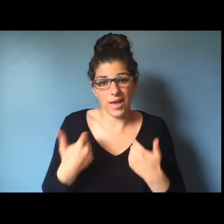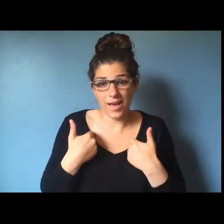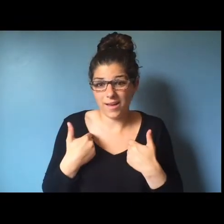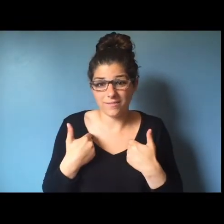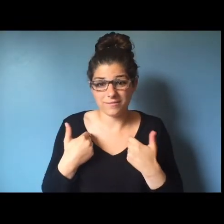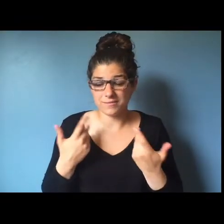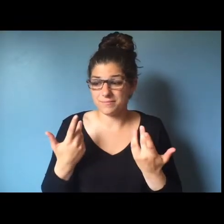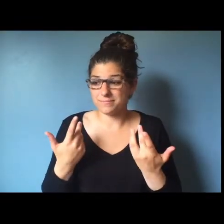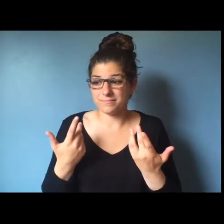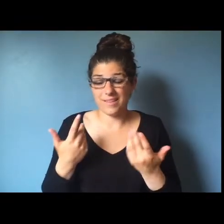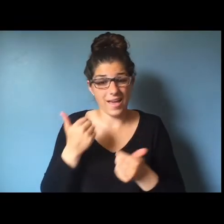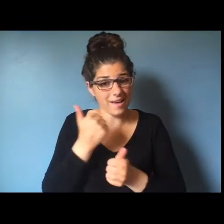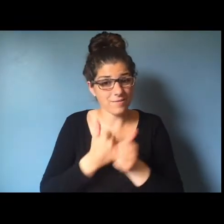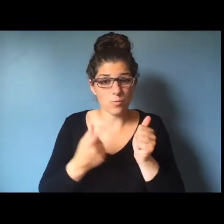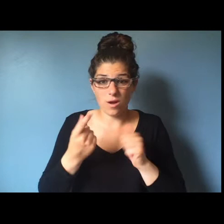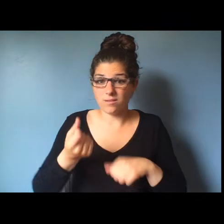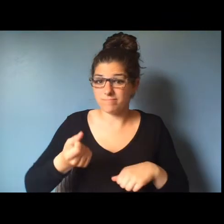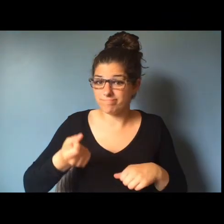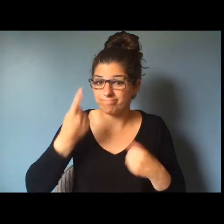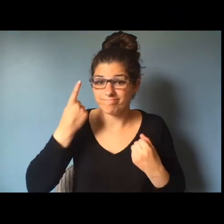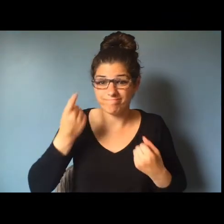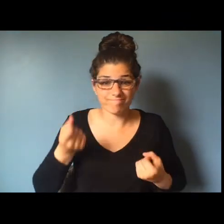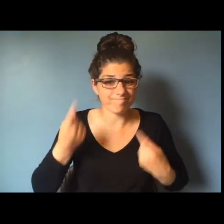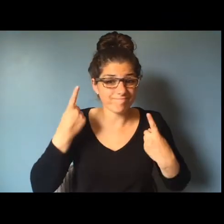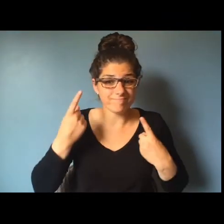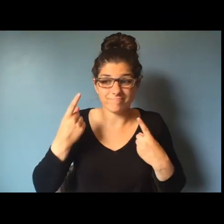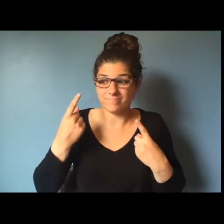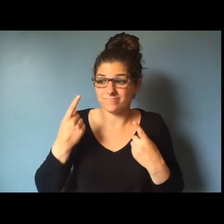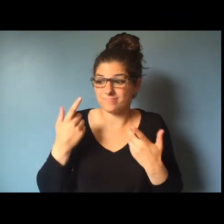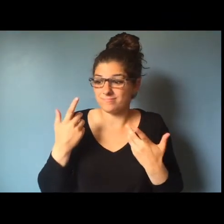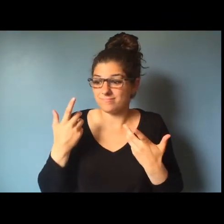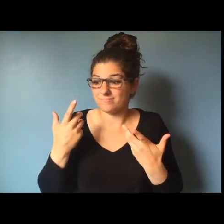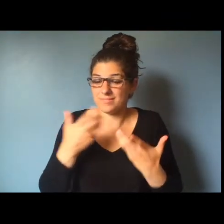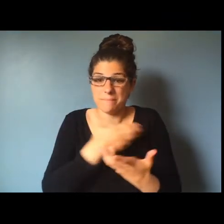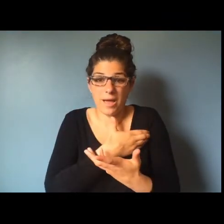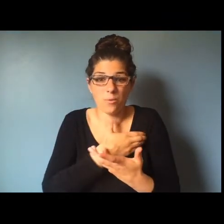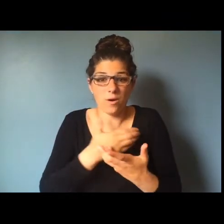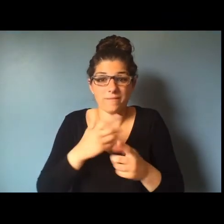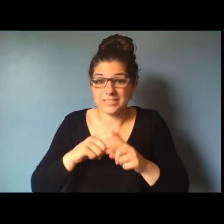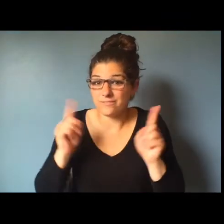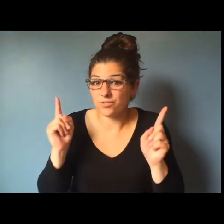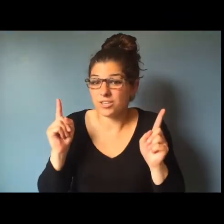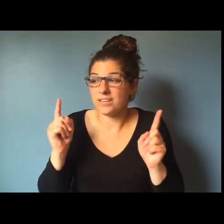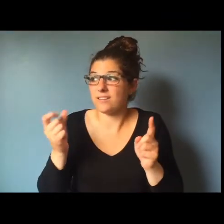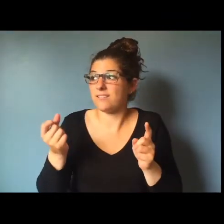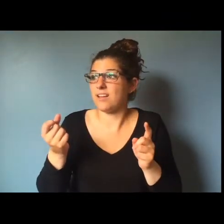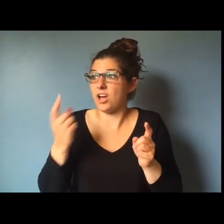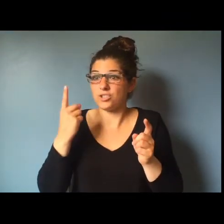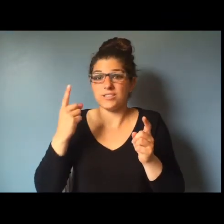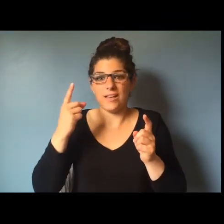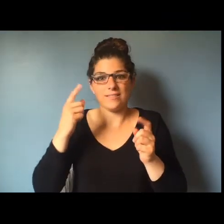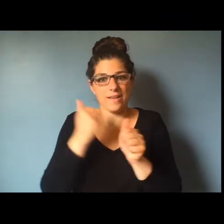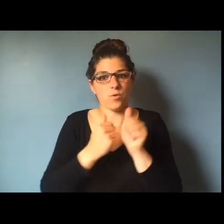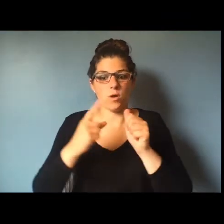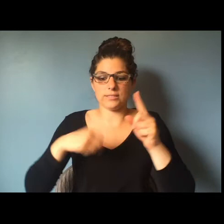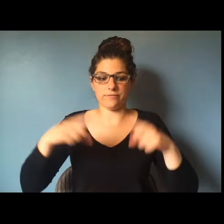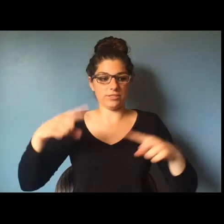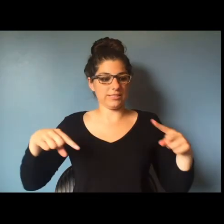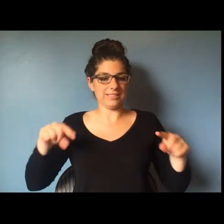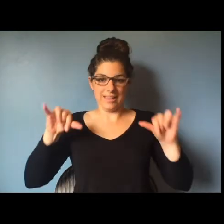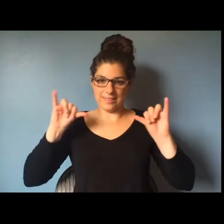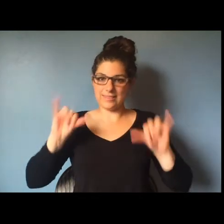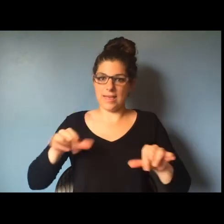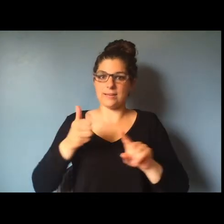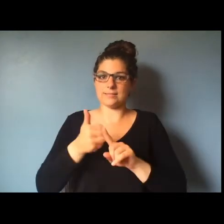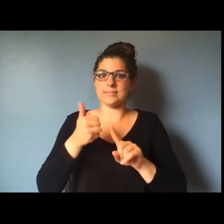because everybody understands the power of being different and the power of everyone's differences and how to use that